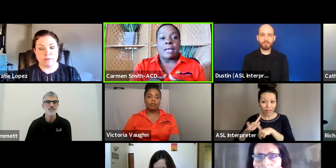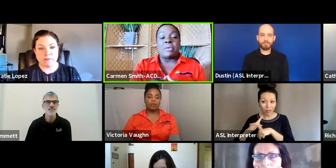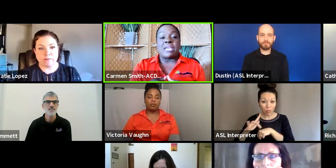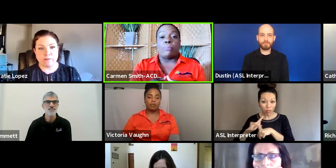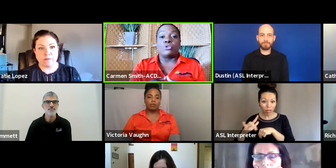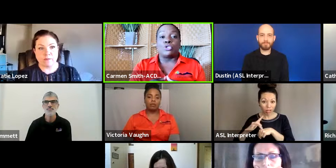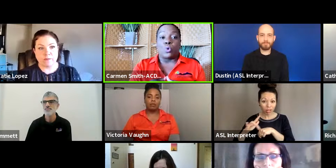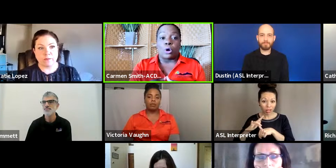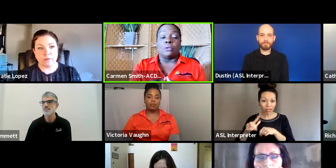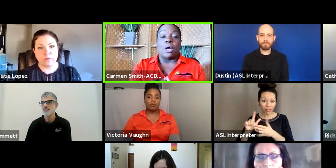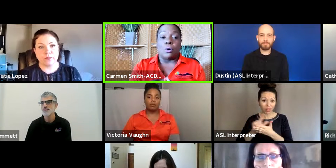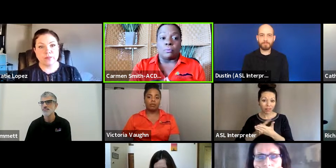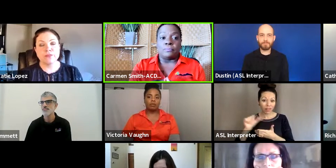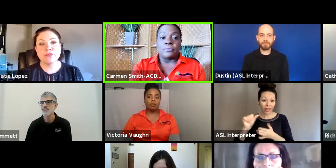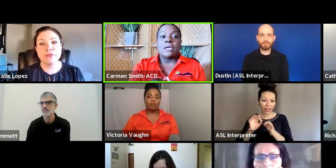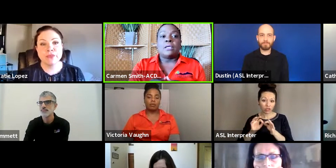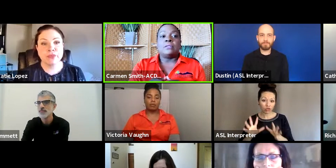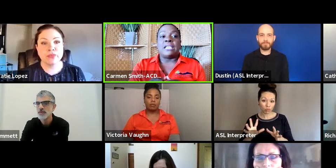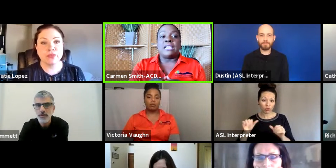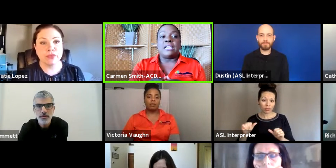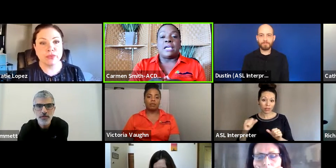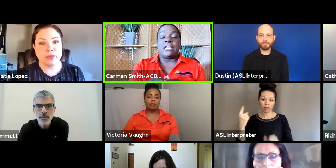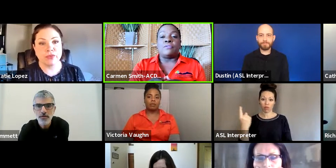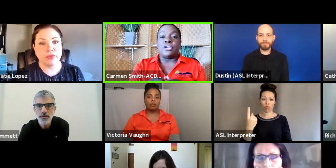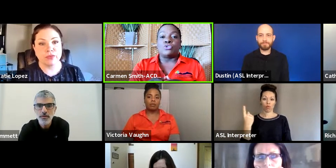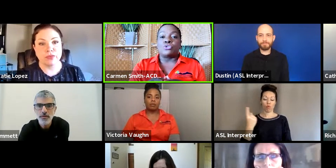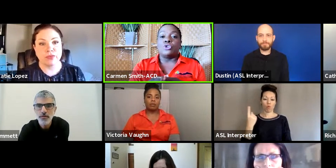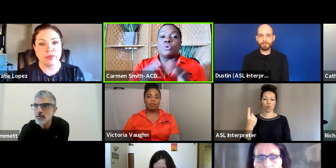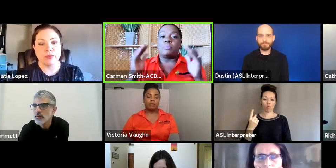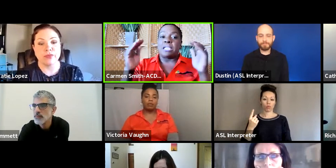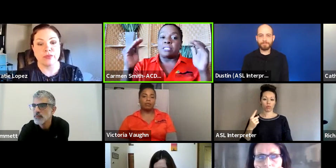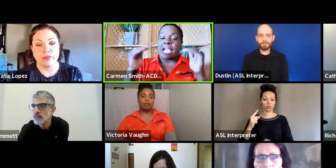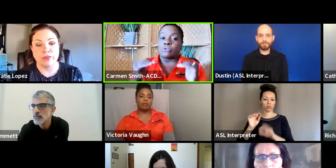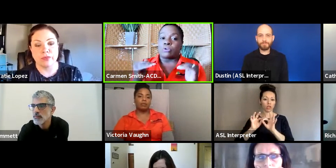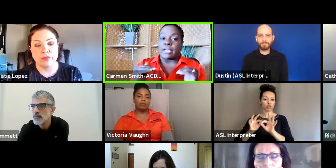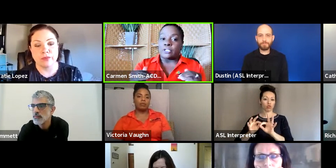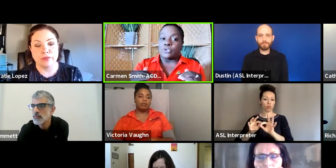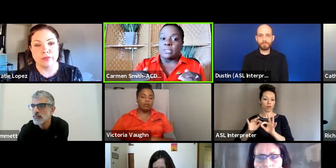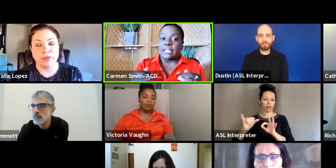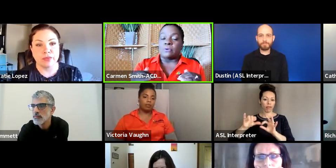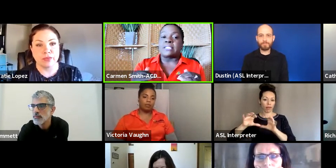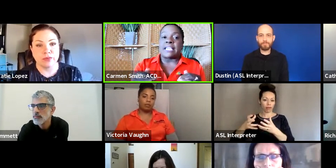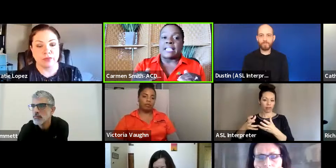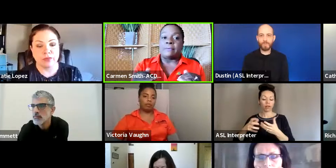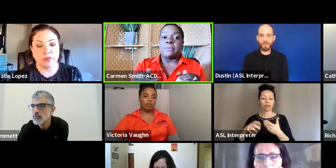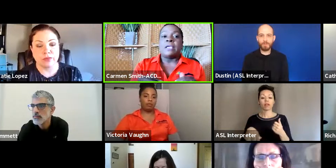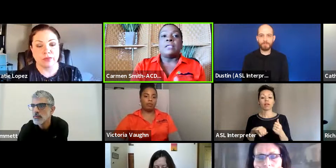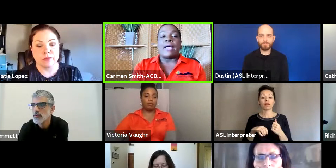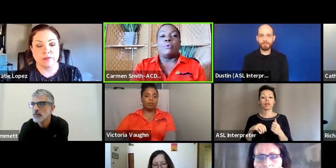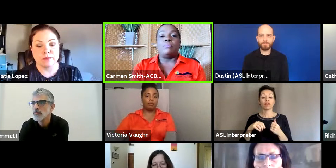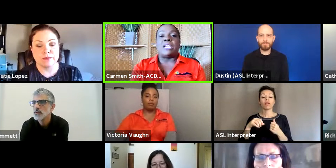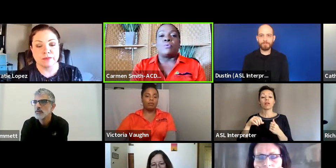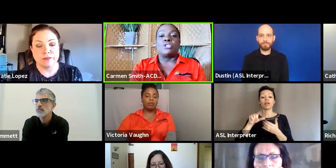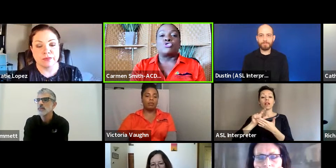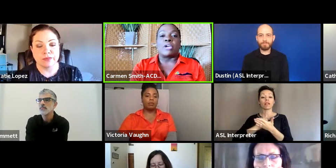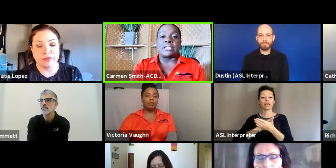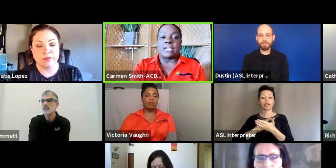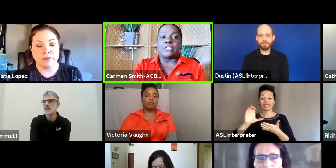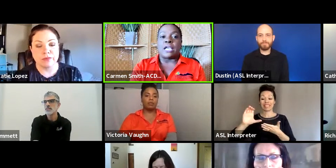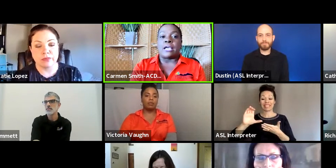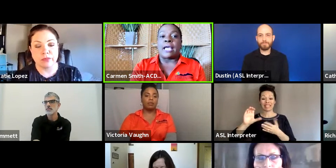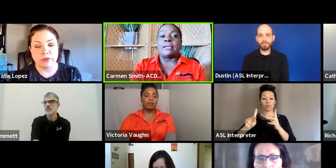legal A and be able to work alone. The individuals who would be downgraded to a legal C, they would